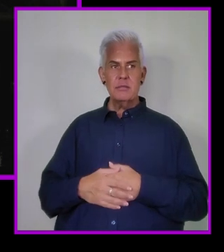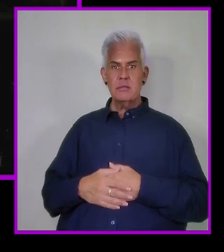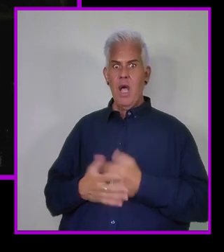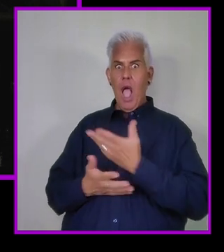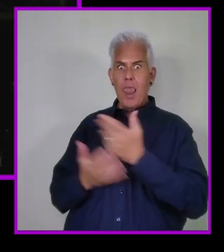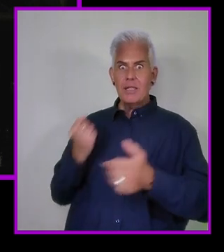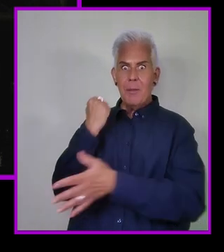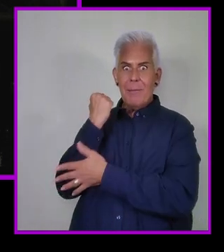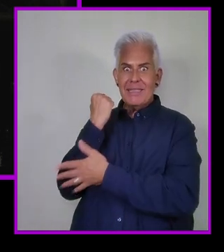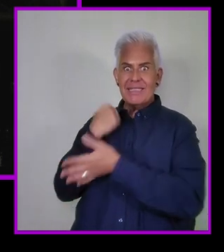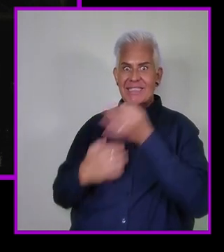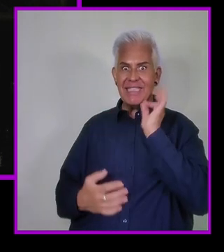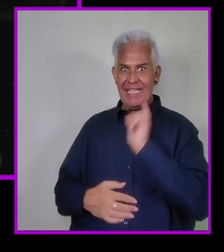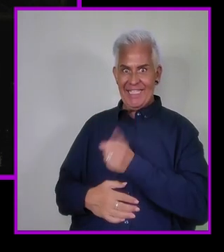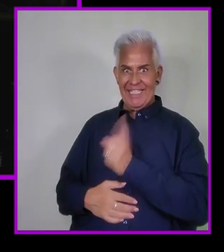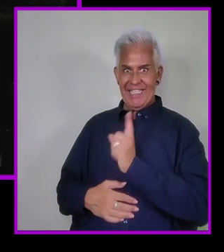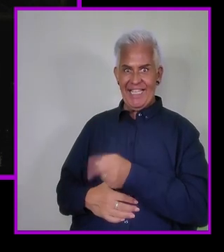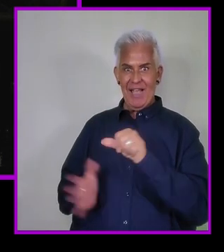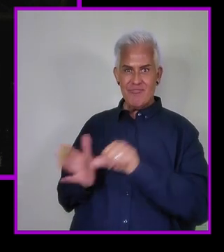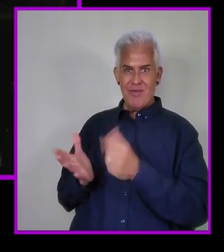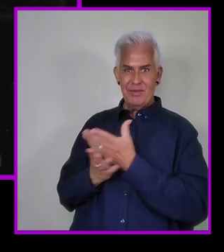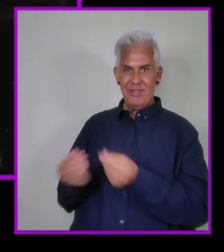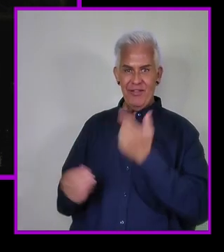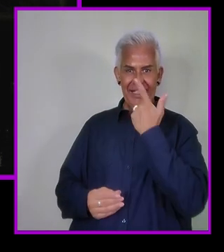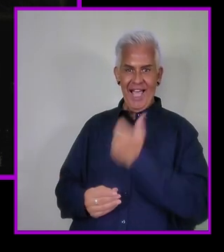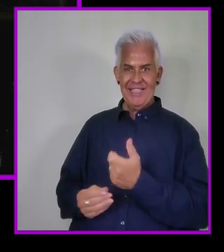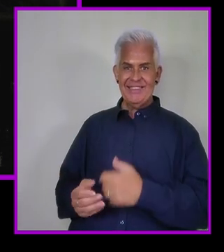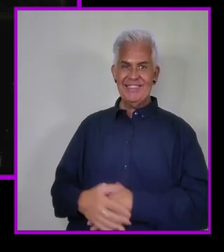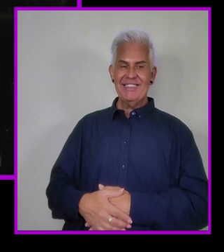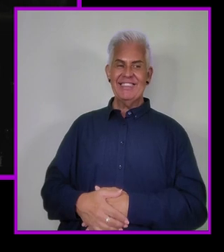load of biscuits. Tea and biscuits. You can solve everything with tea and biscuits.